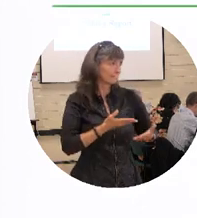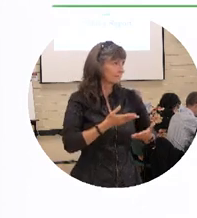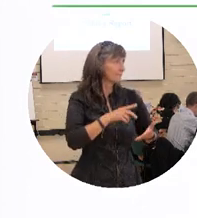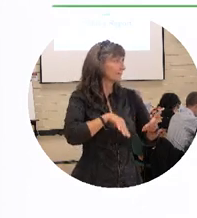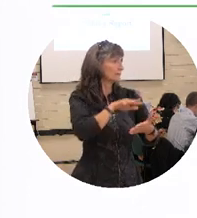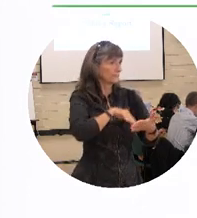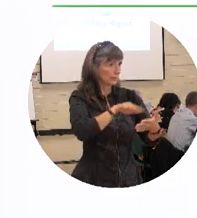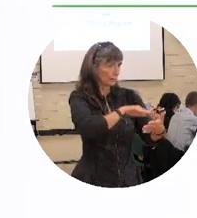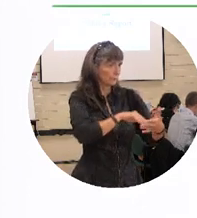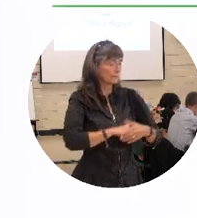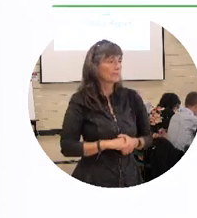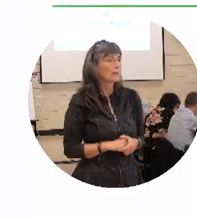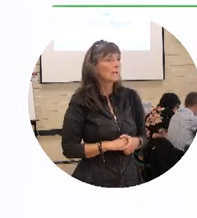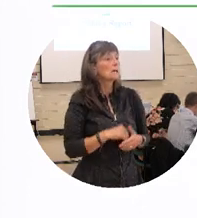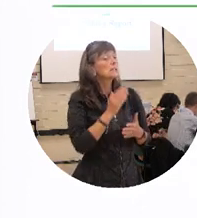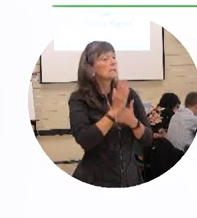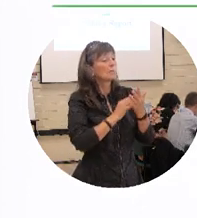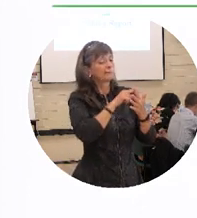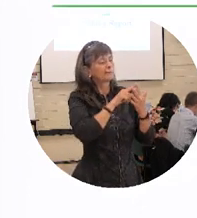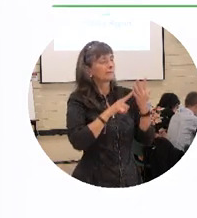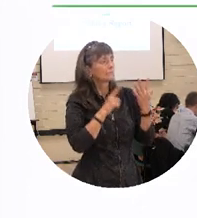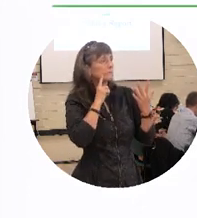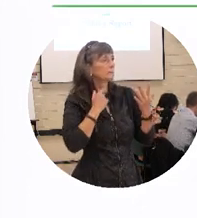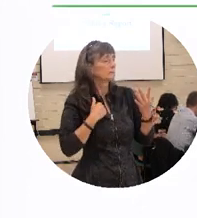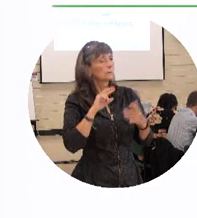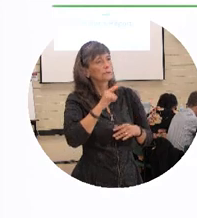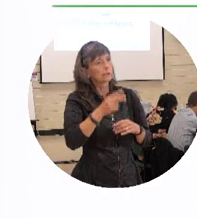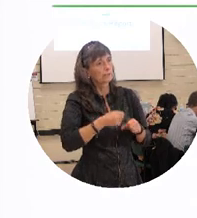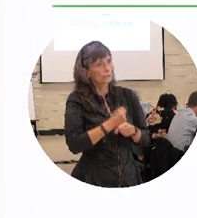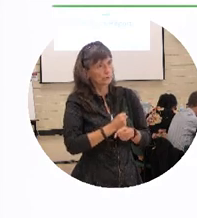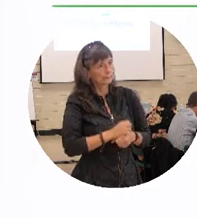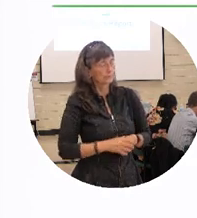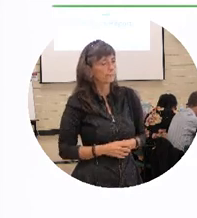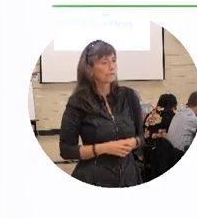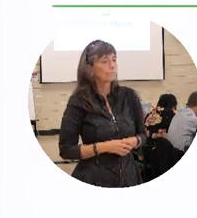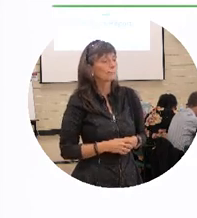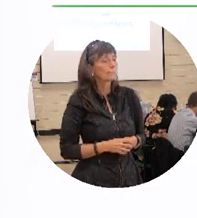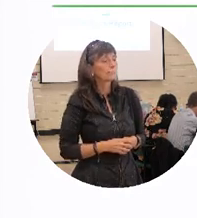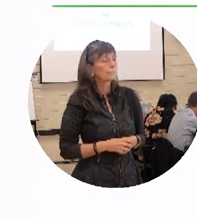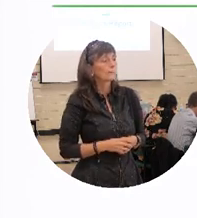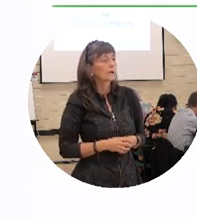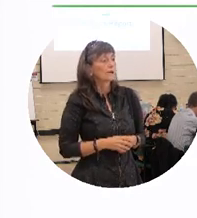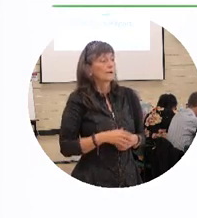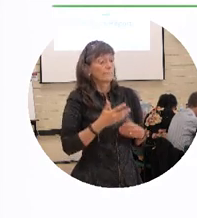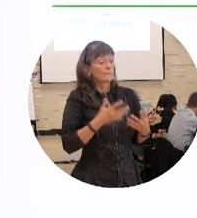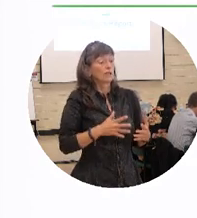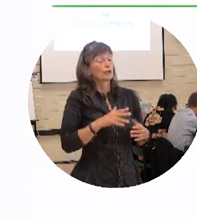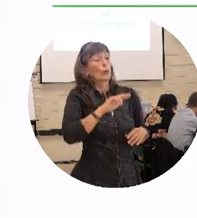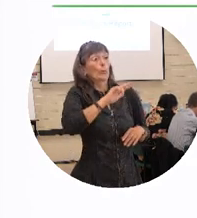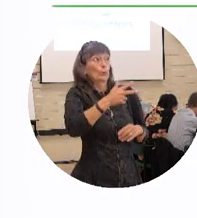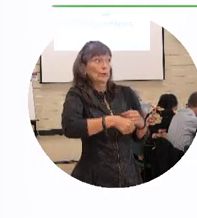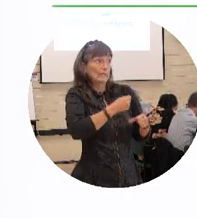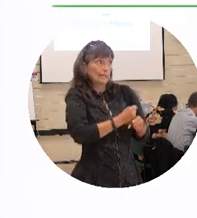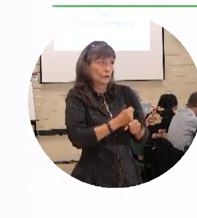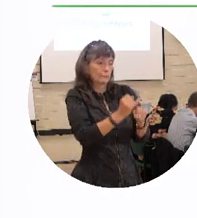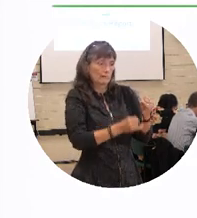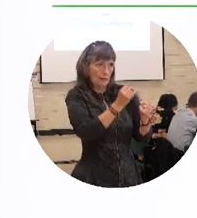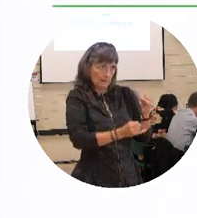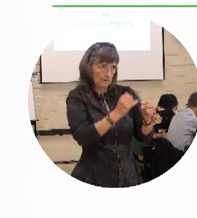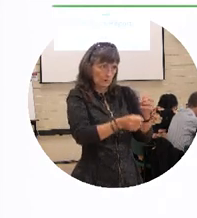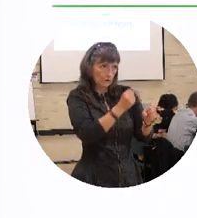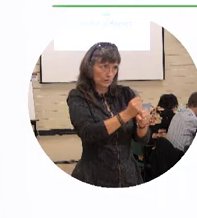of the strategic plan. Have a look at some of the highlights going into our final year three of the strategic plan, which